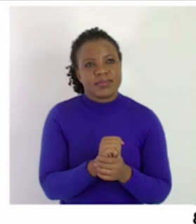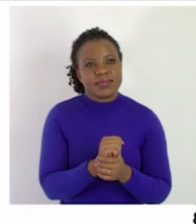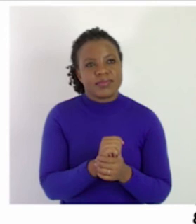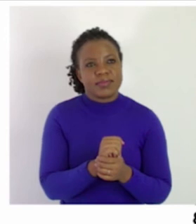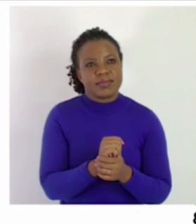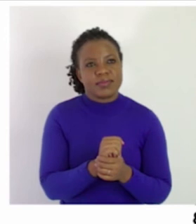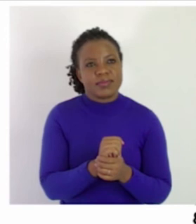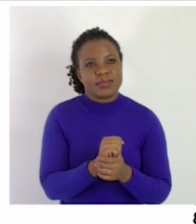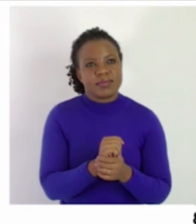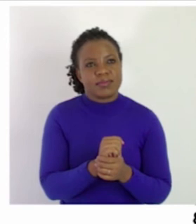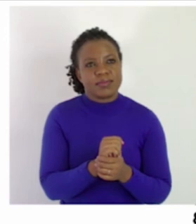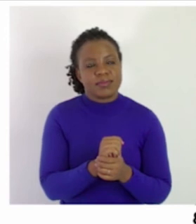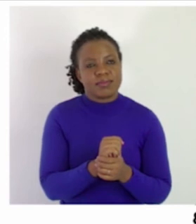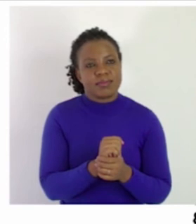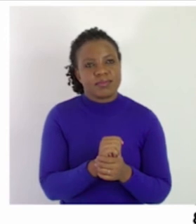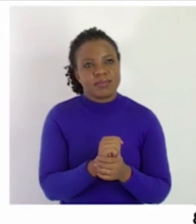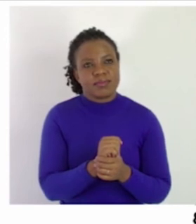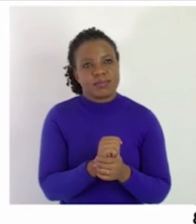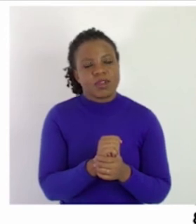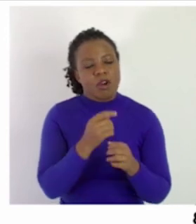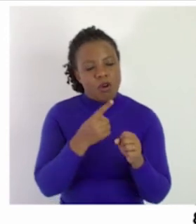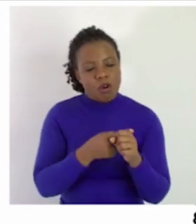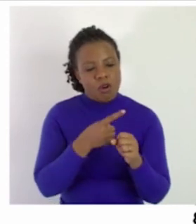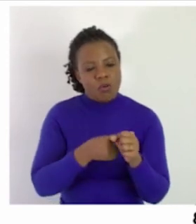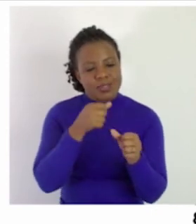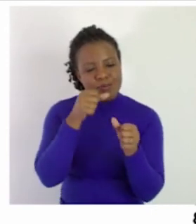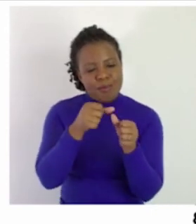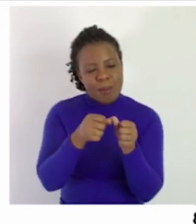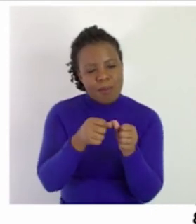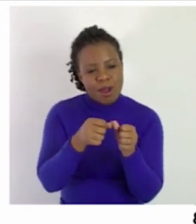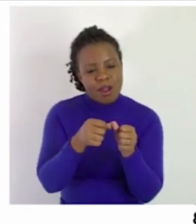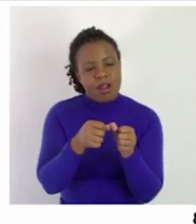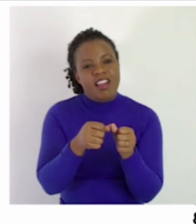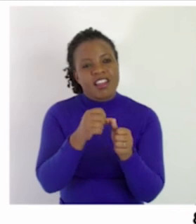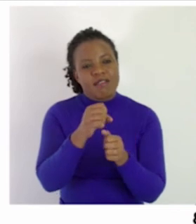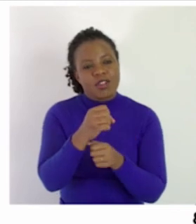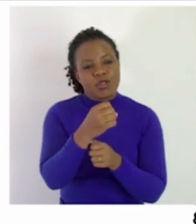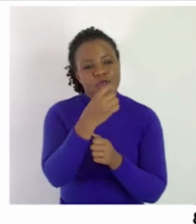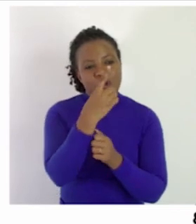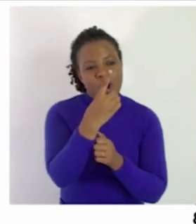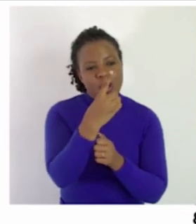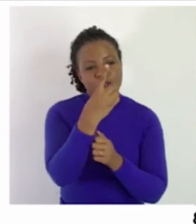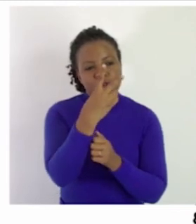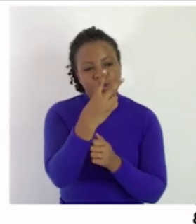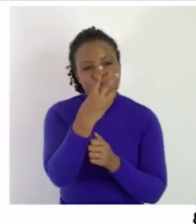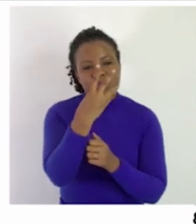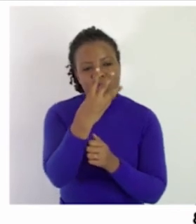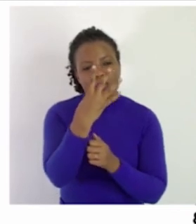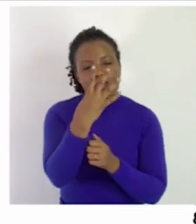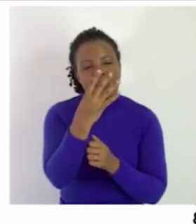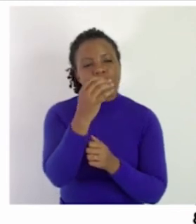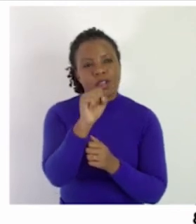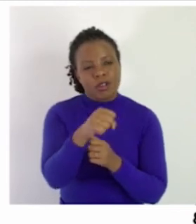You cannot say $3. If there are three, then they become dollars. So you say $3,